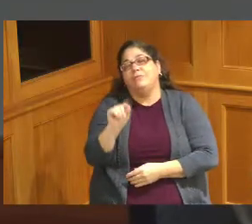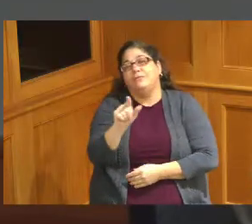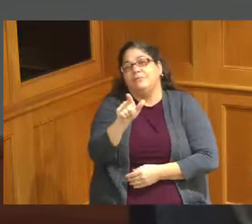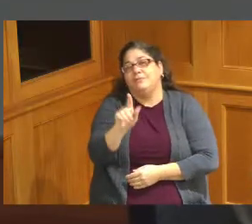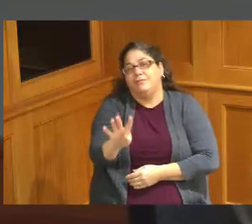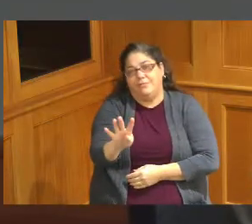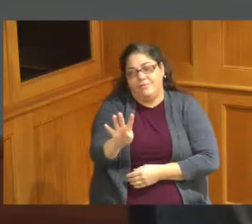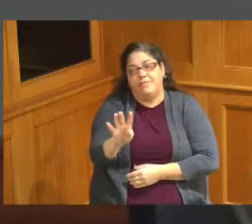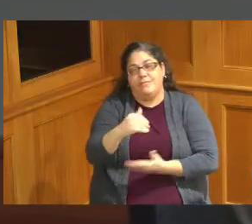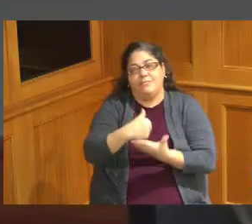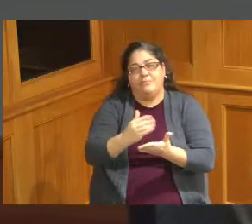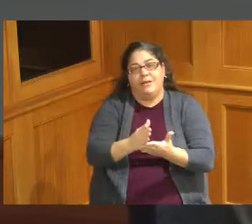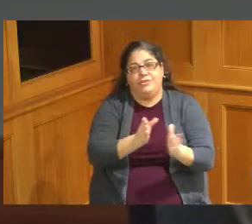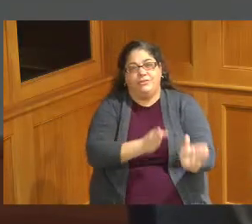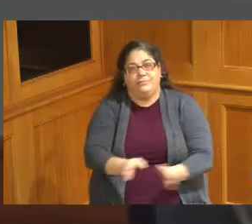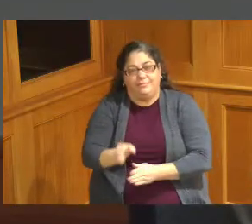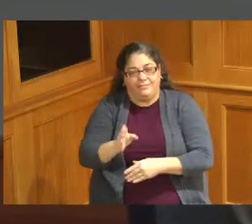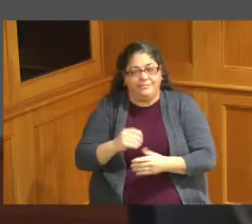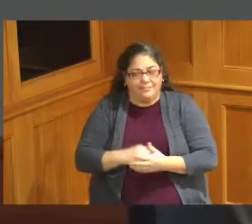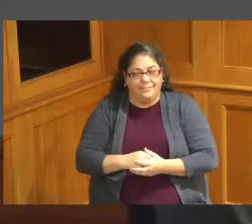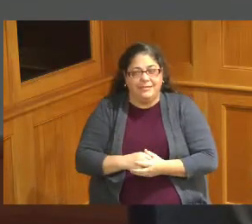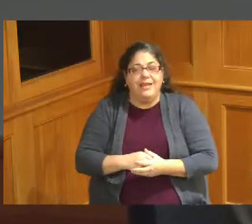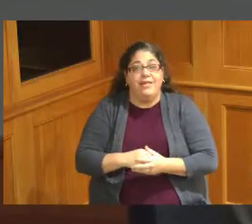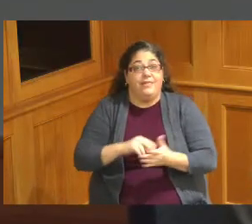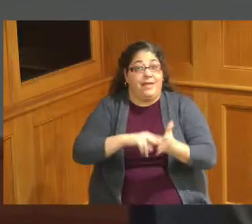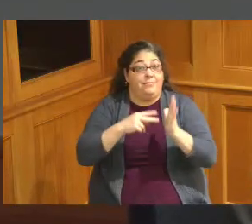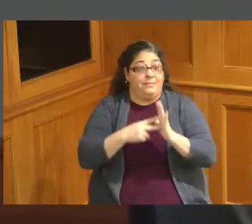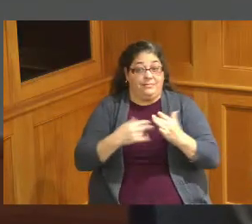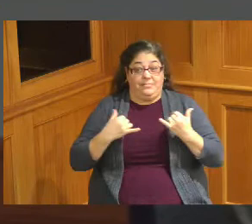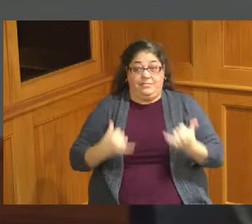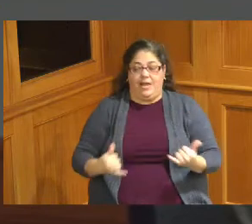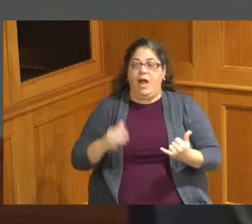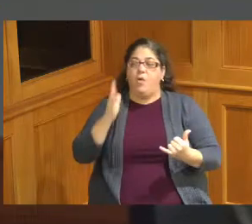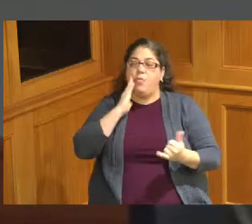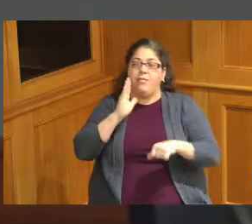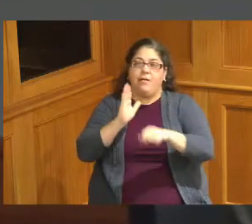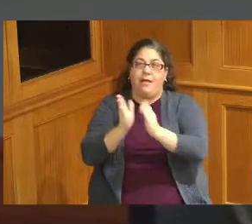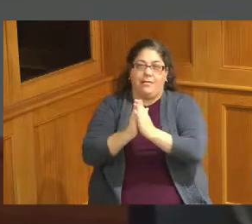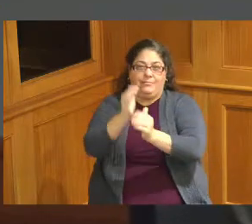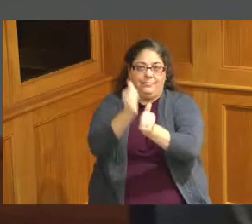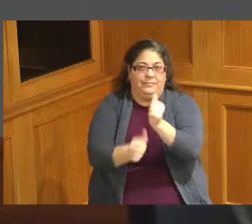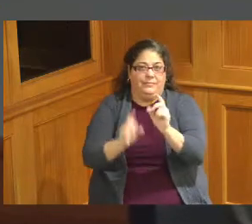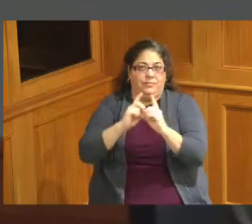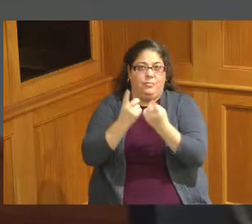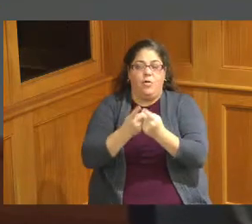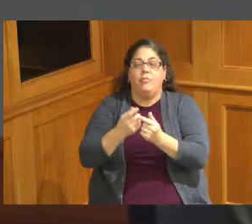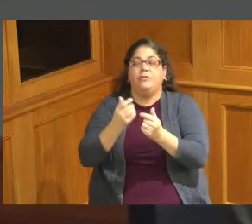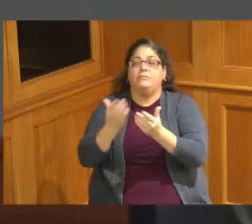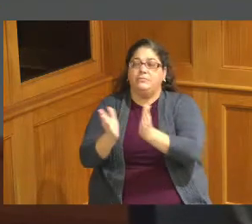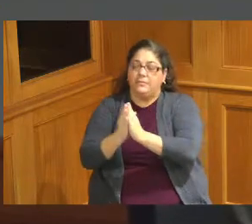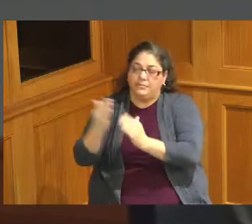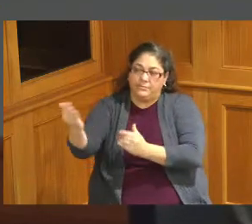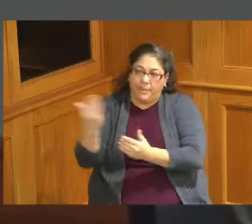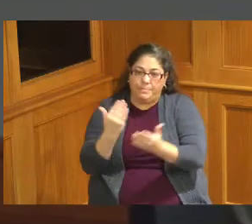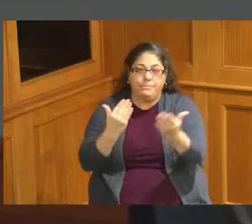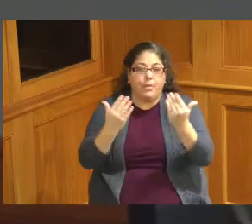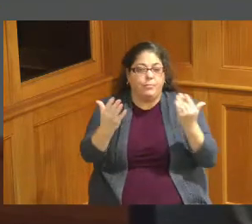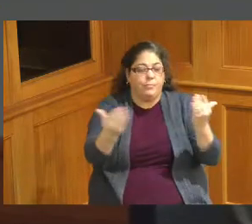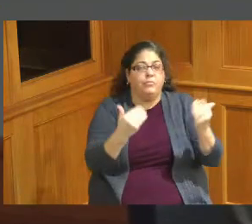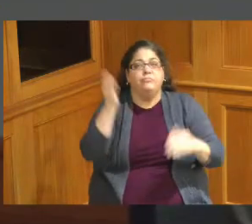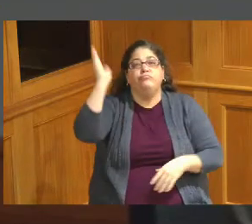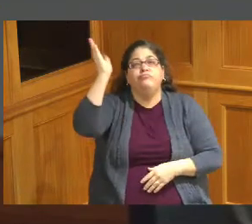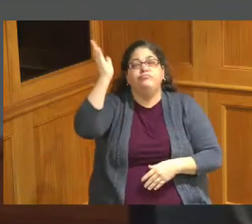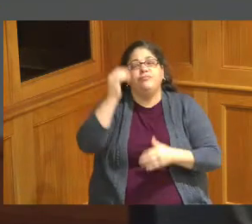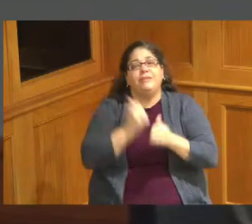So in preparation for that, we're having different departments come forward and present their budget requests to the board. Those are the same requests that we will